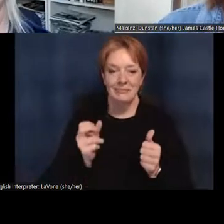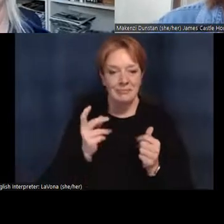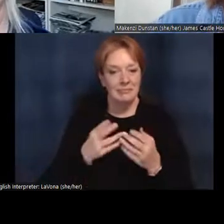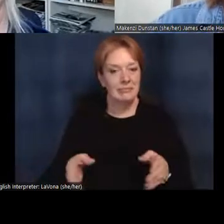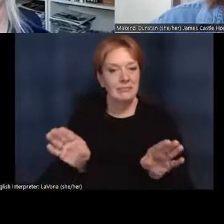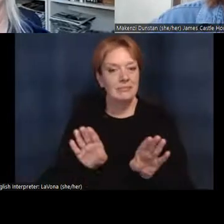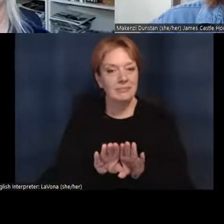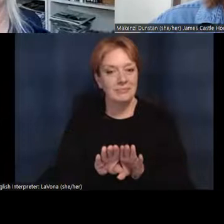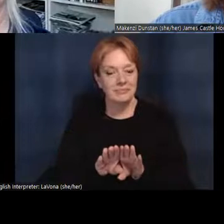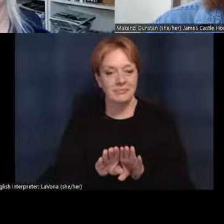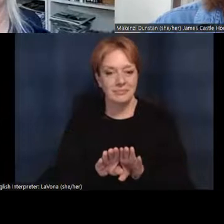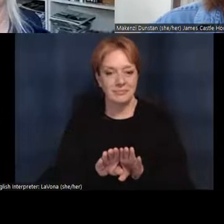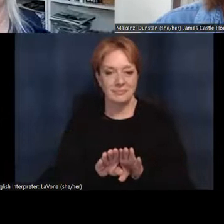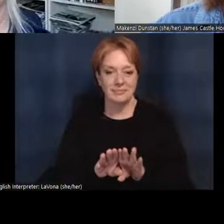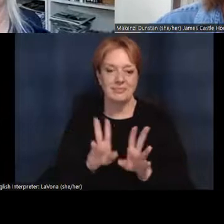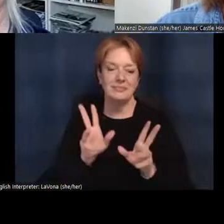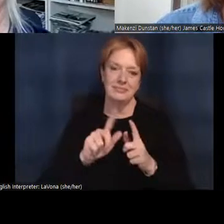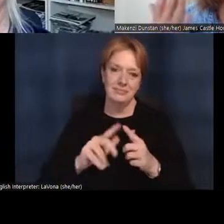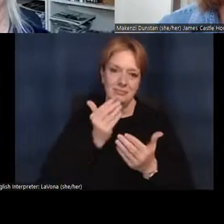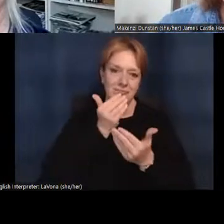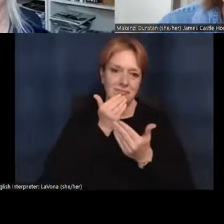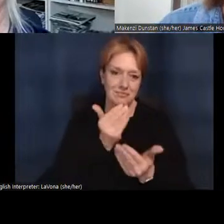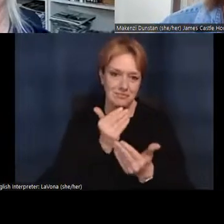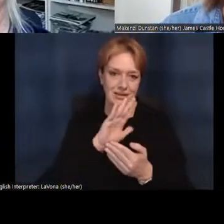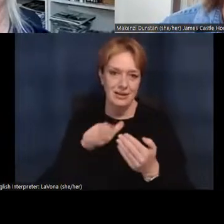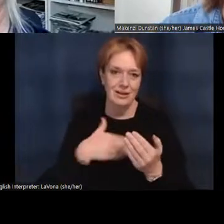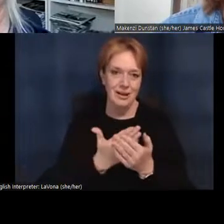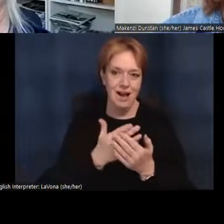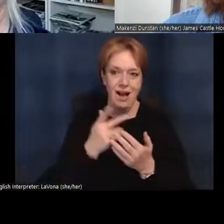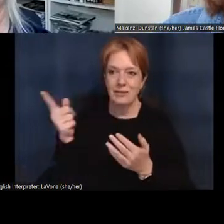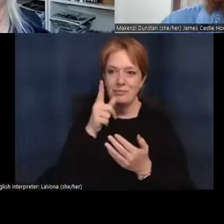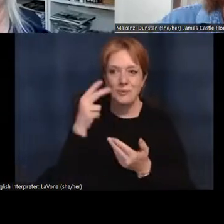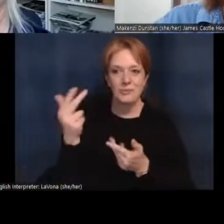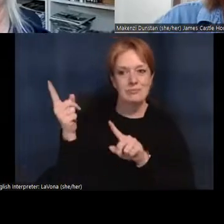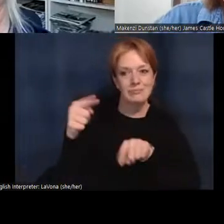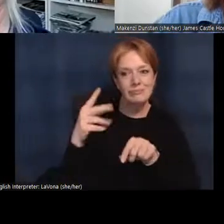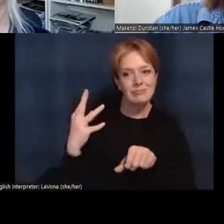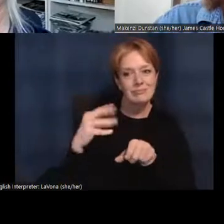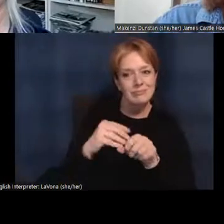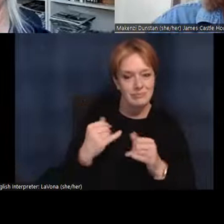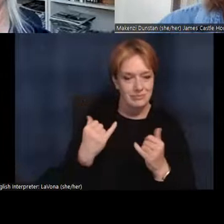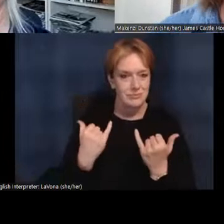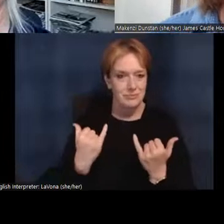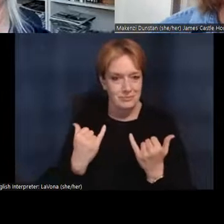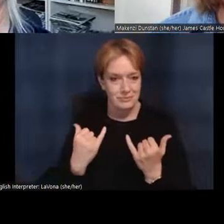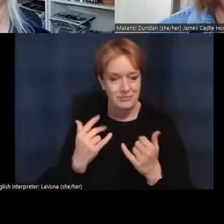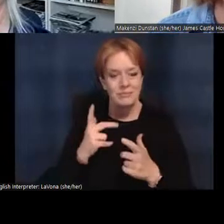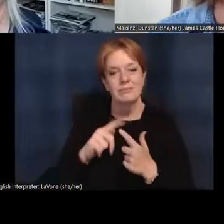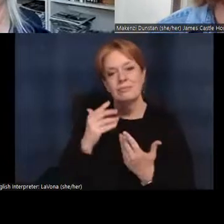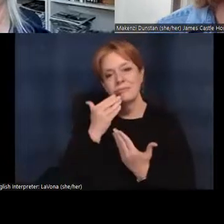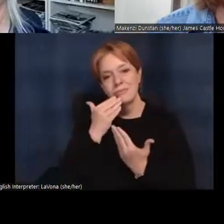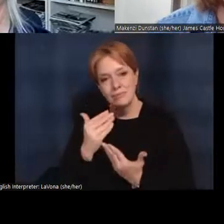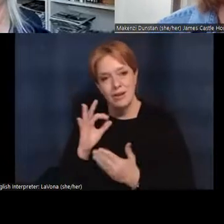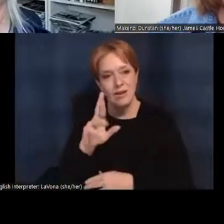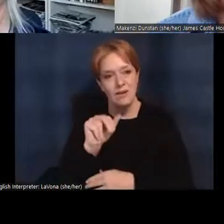out here. So I want to thank all of our attendees today for joining us. And of course, thank you,